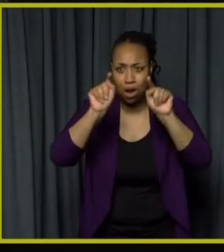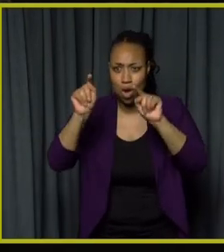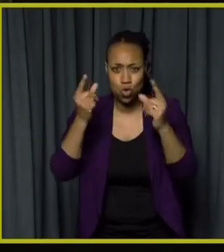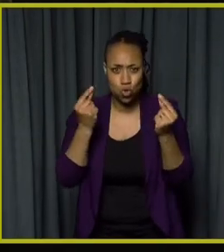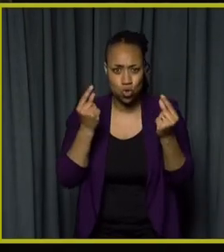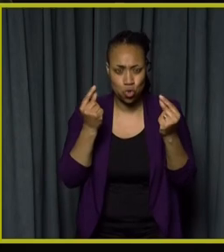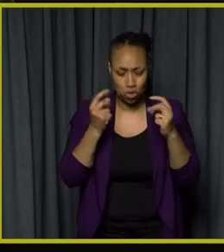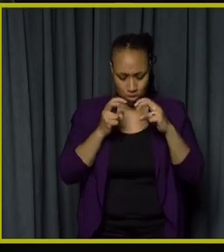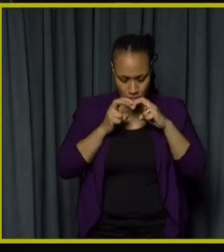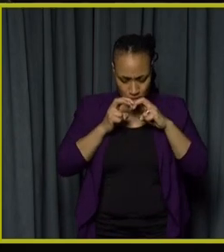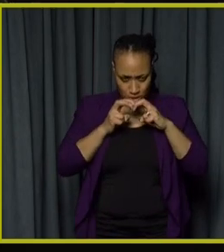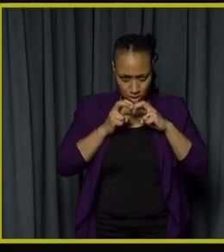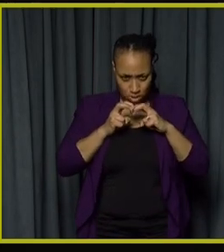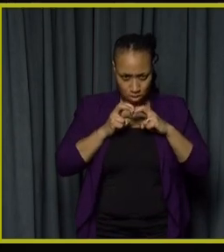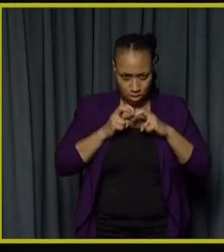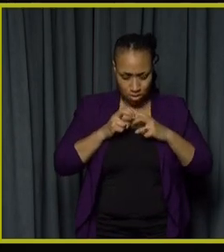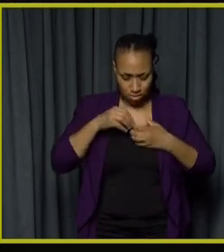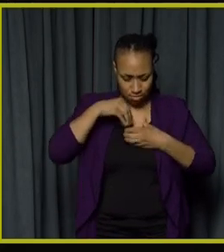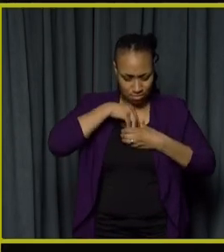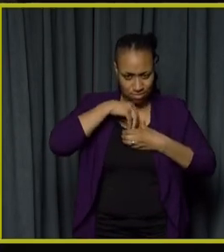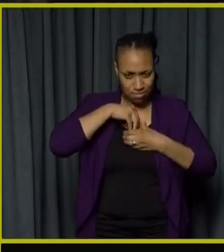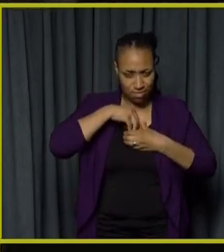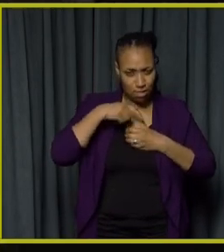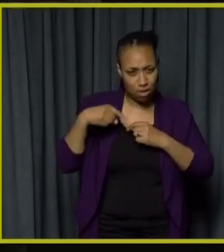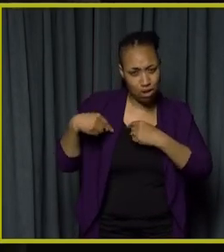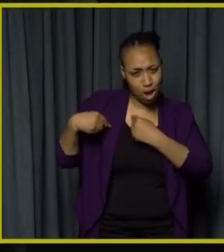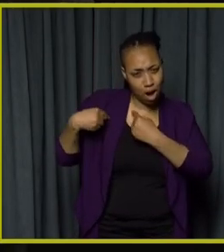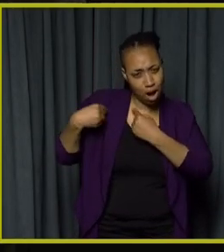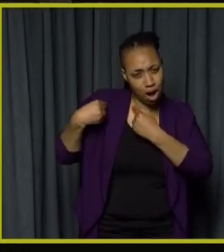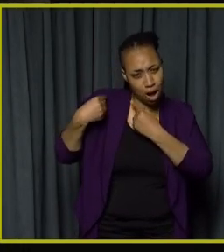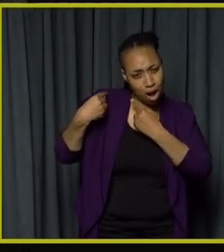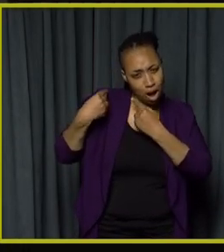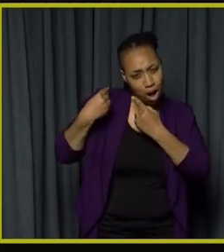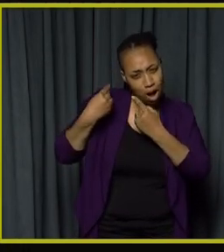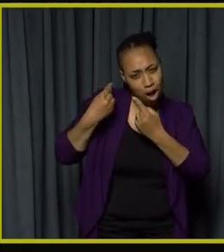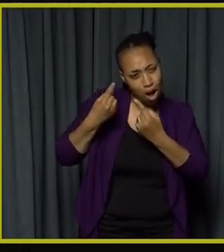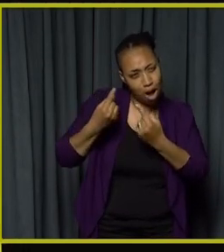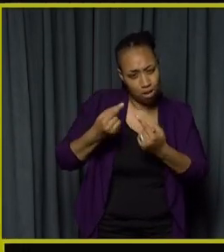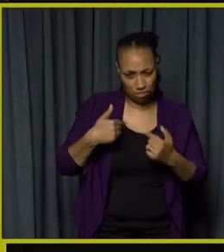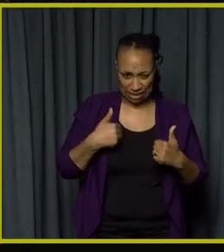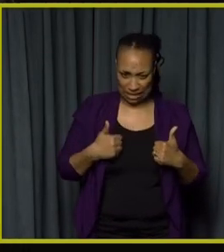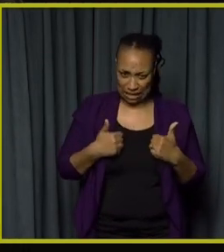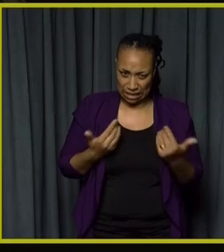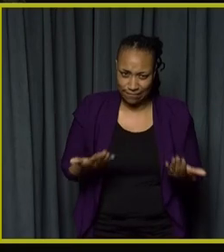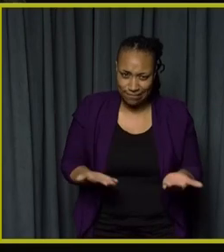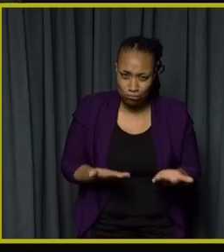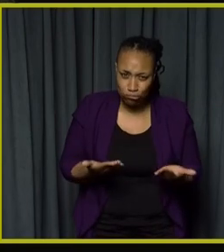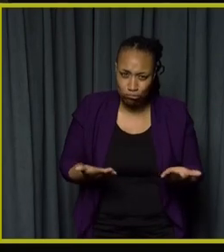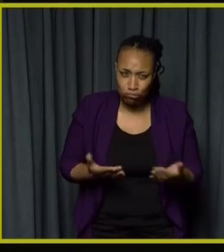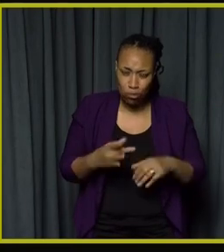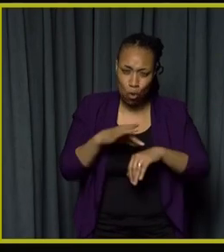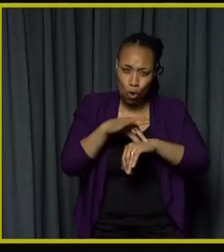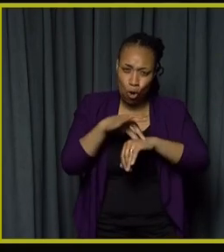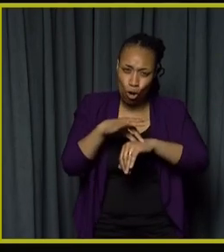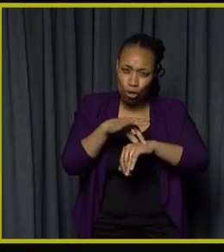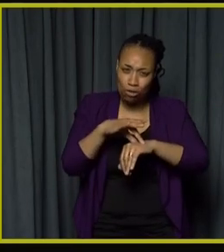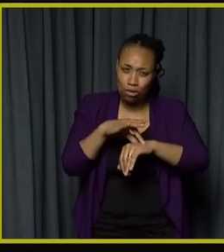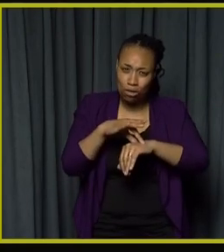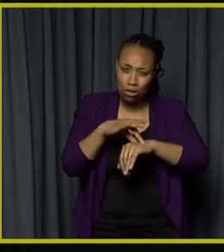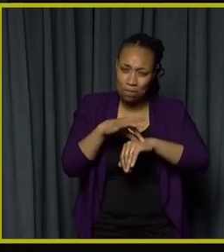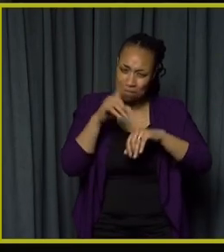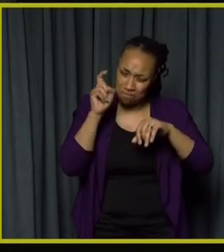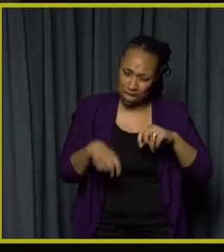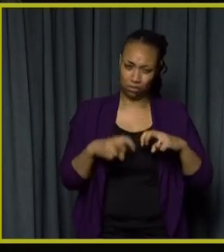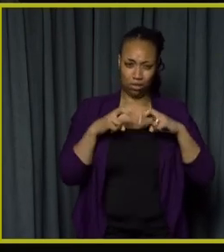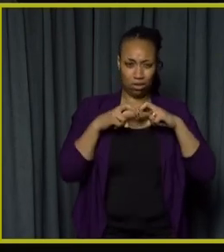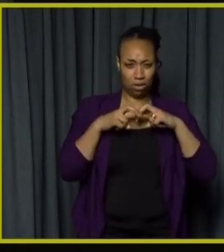this earth. Let me close here. I don't mean to be morbid, but in this pandemic, we must be honest about the